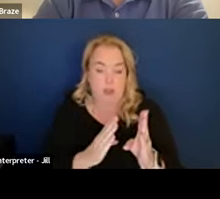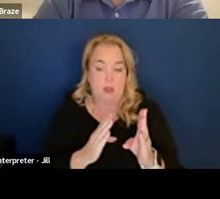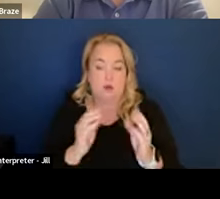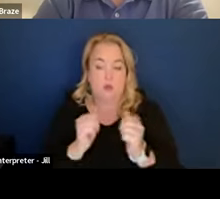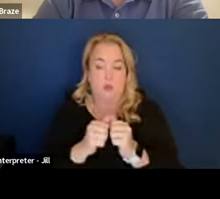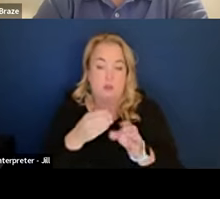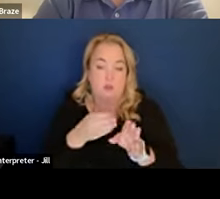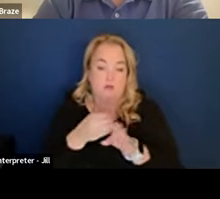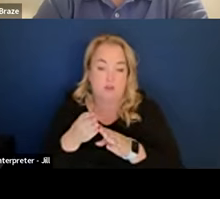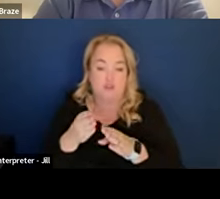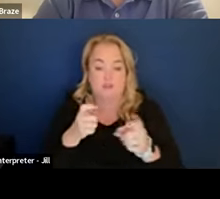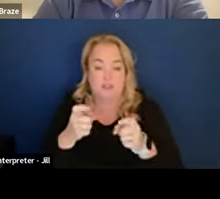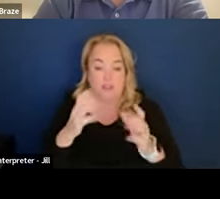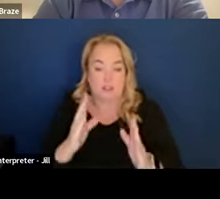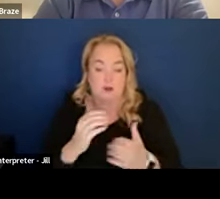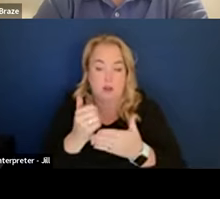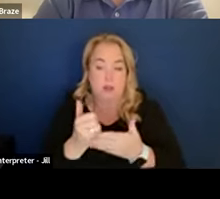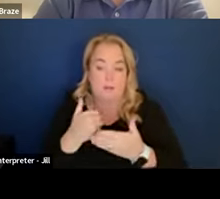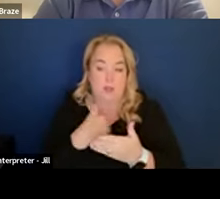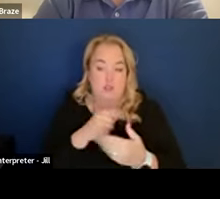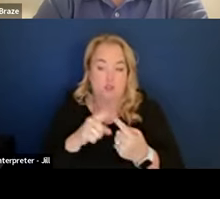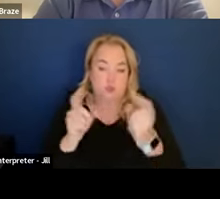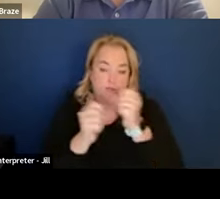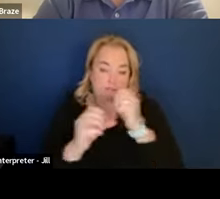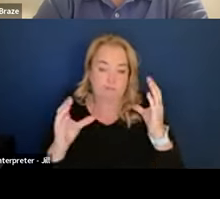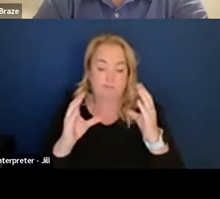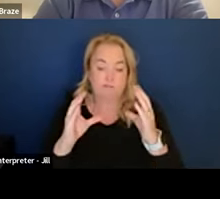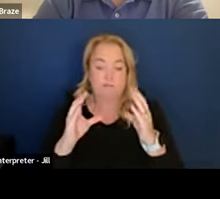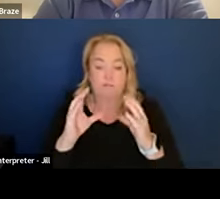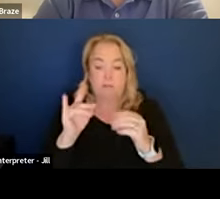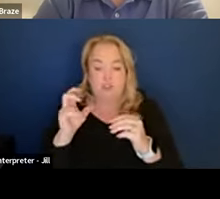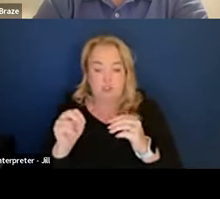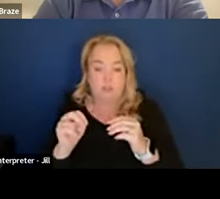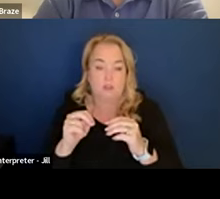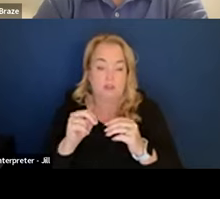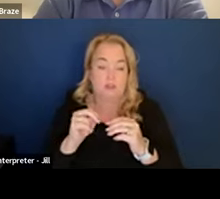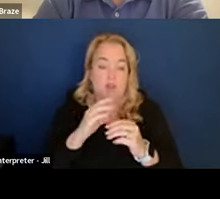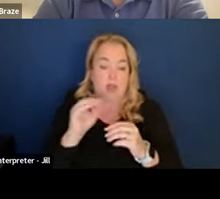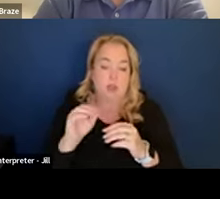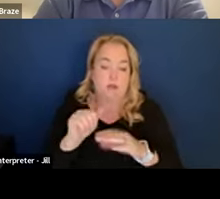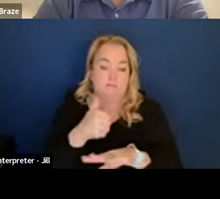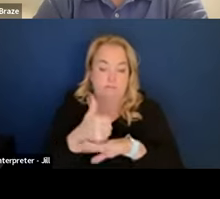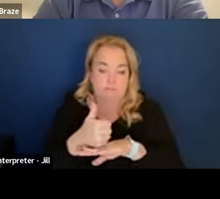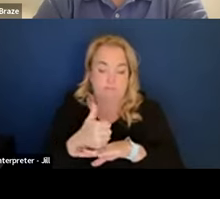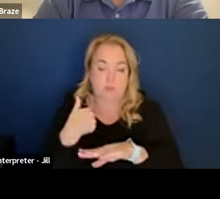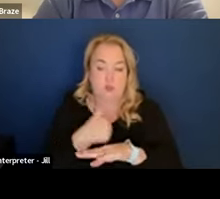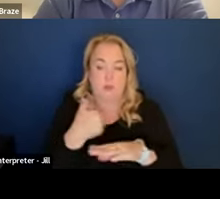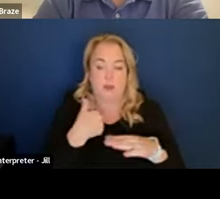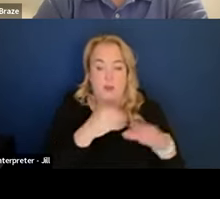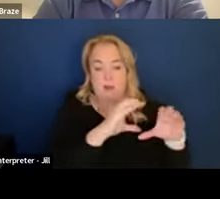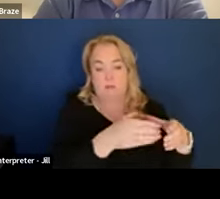professional facilitator come in and help us map out our vision and our mission and kind of put some action behind it. And then we broke into